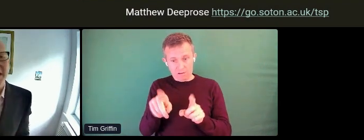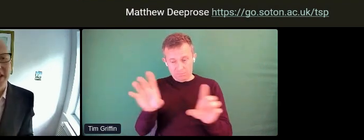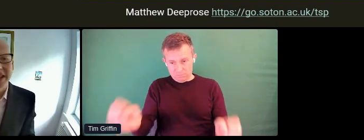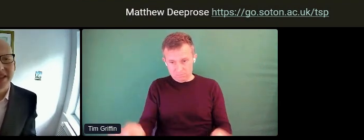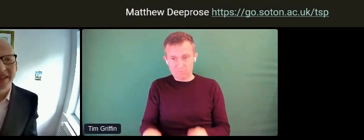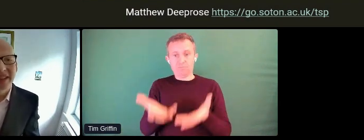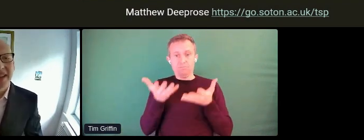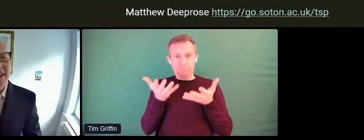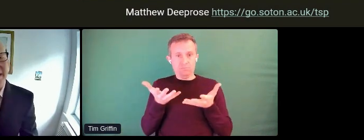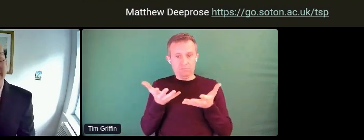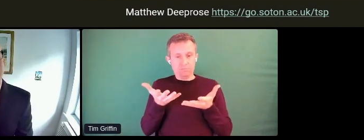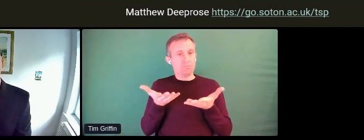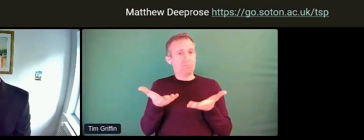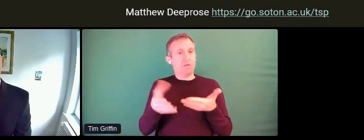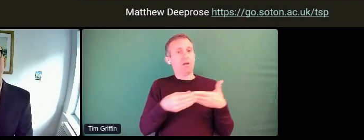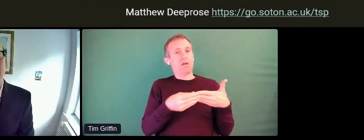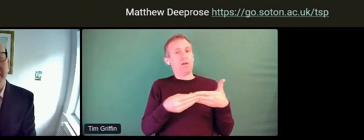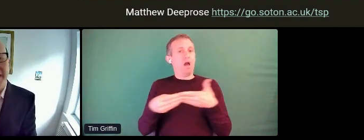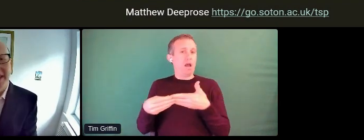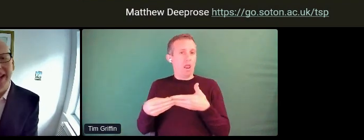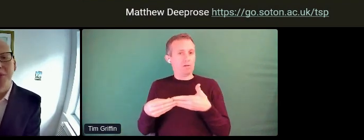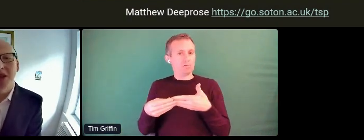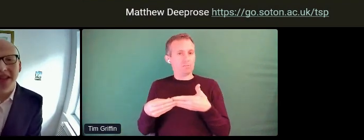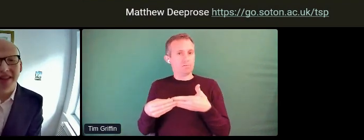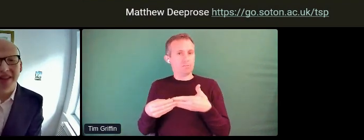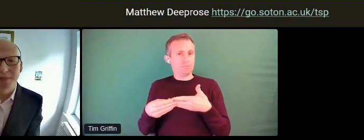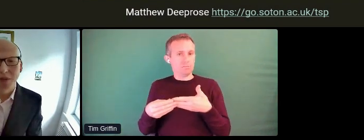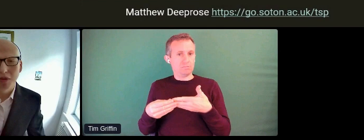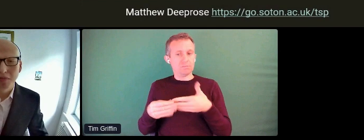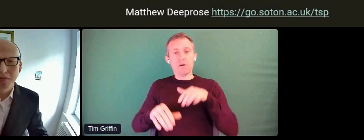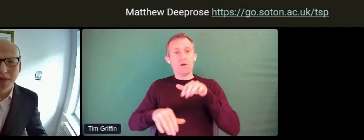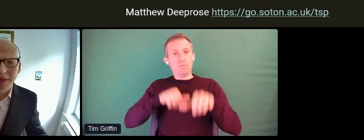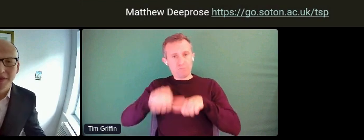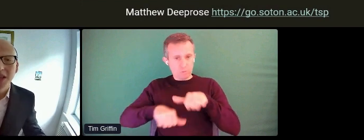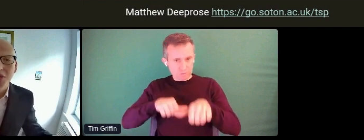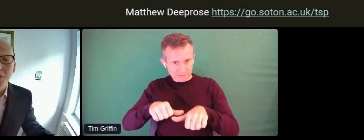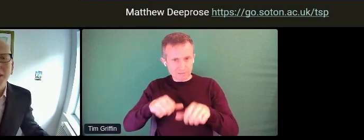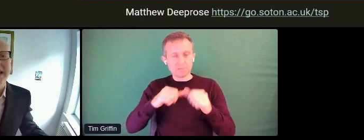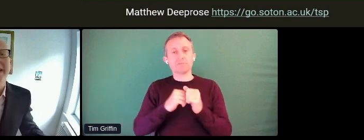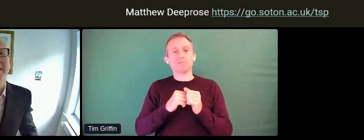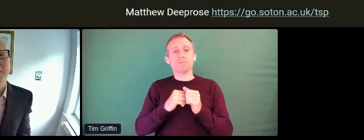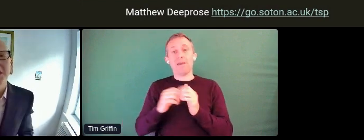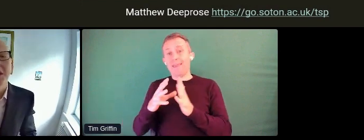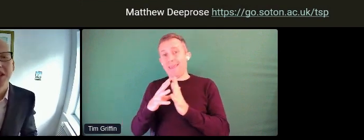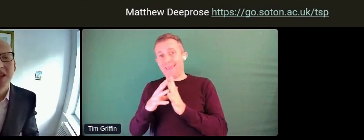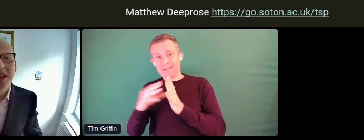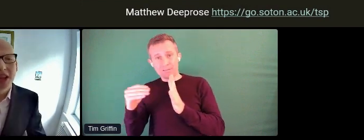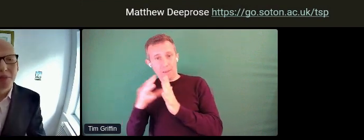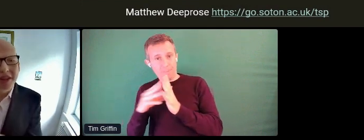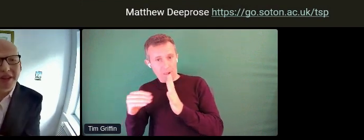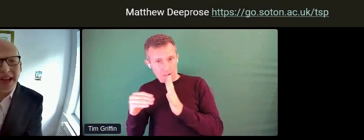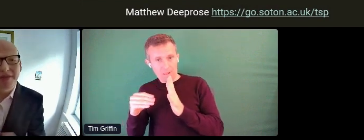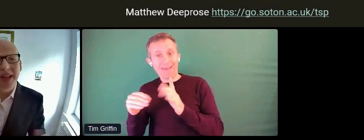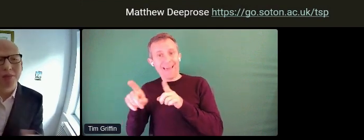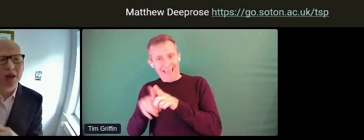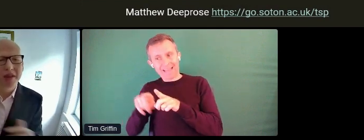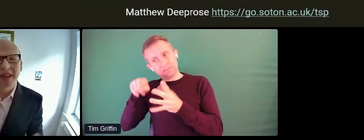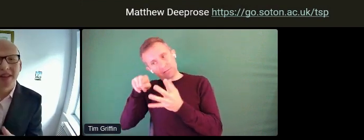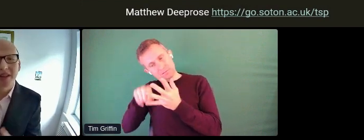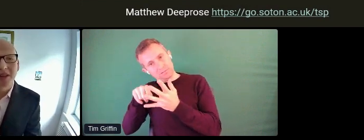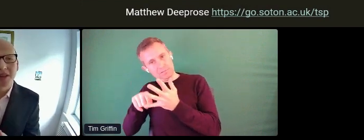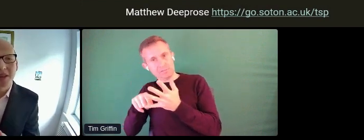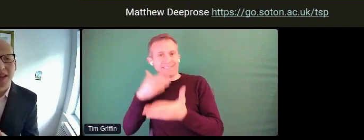overall set of guidance, a step-by-step process, and a worked example with a final complete description. And once you have